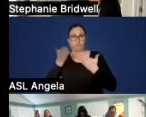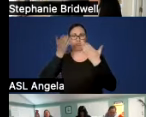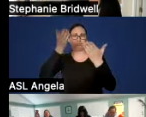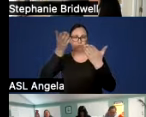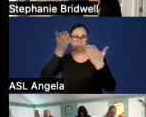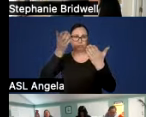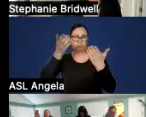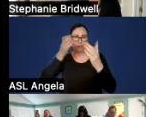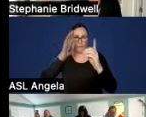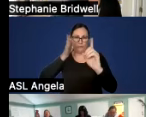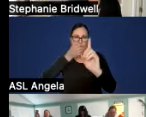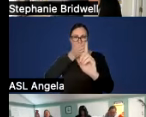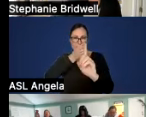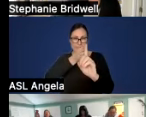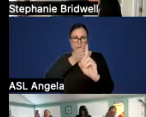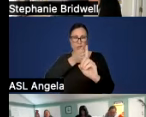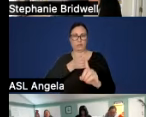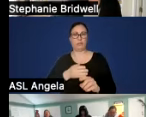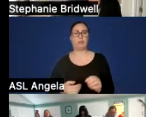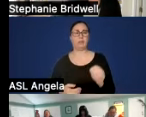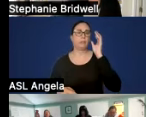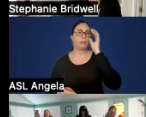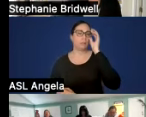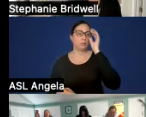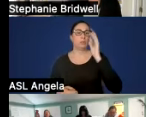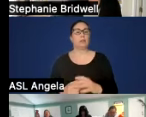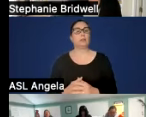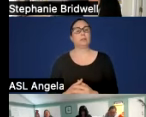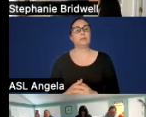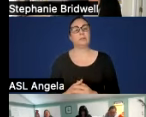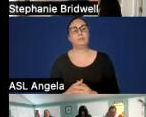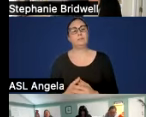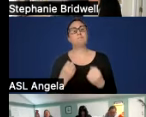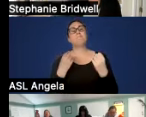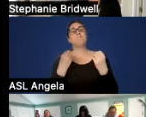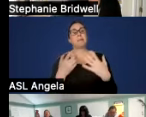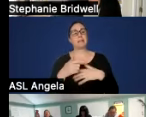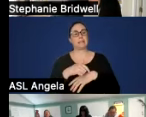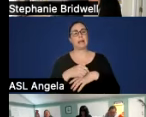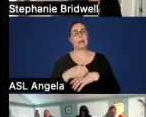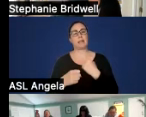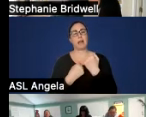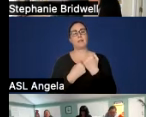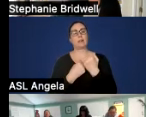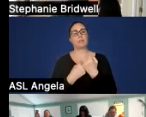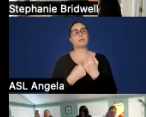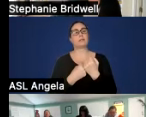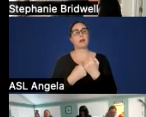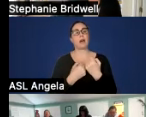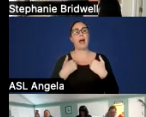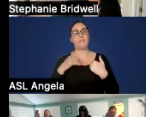in a facilitator role on teams, but not always. But many times it seems advocates are in that role on these teams. Next